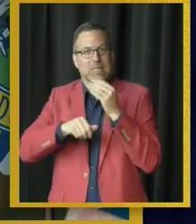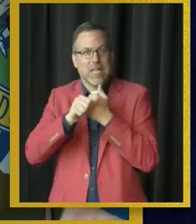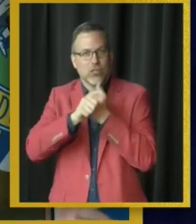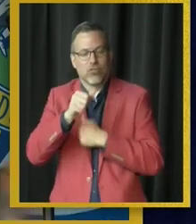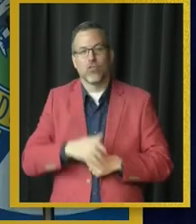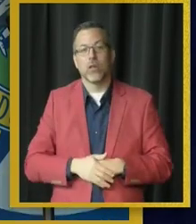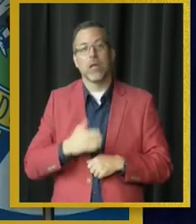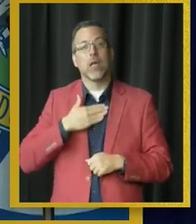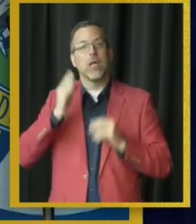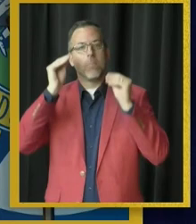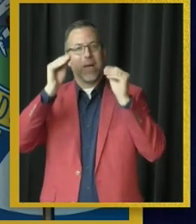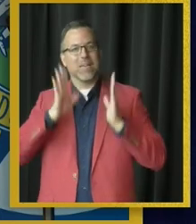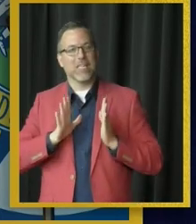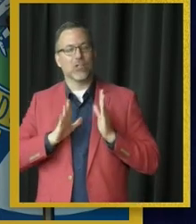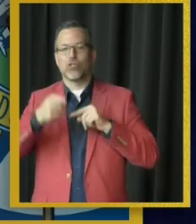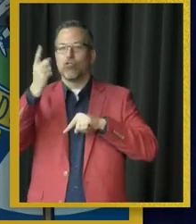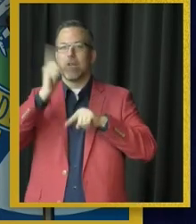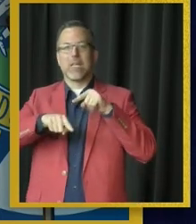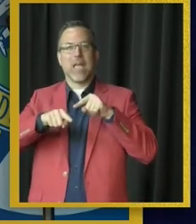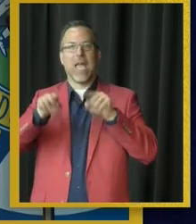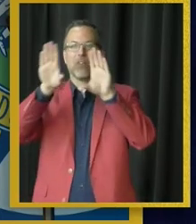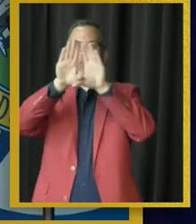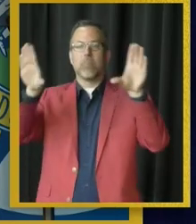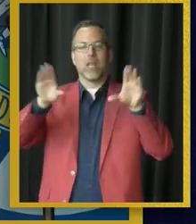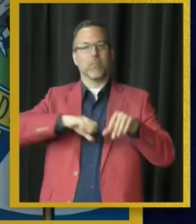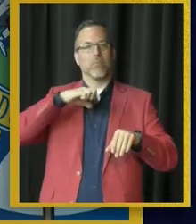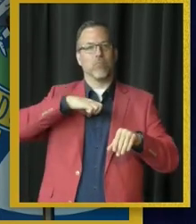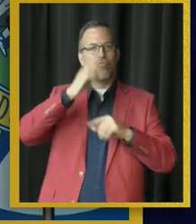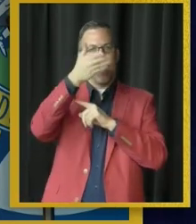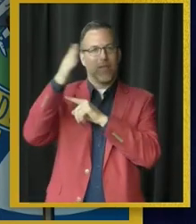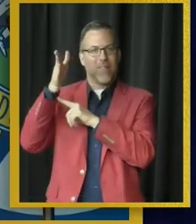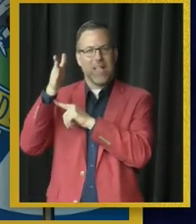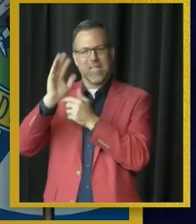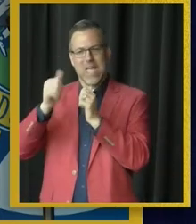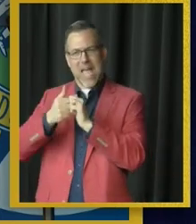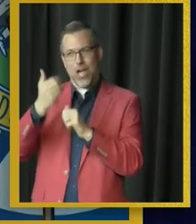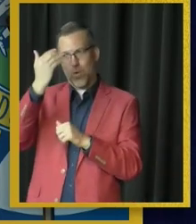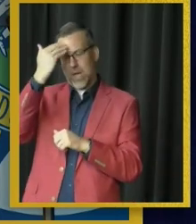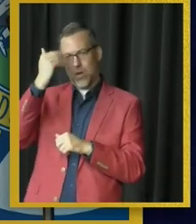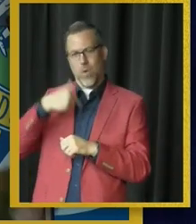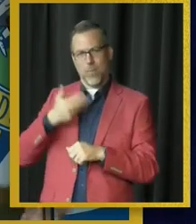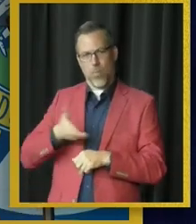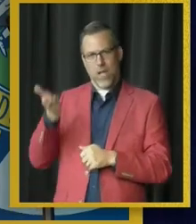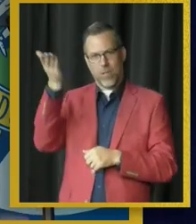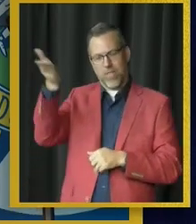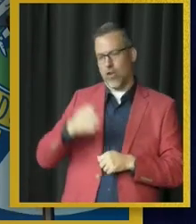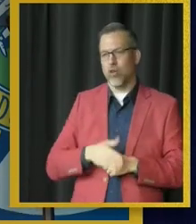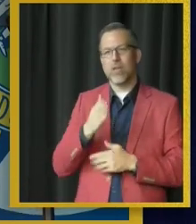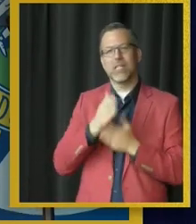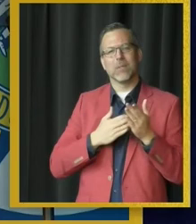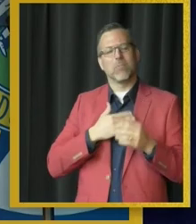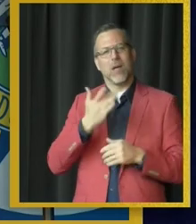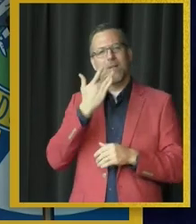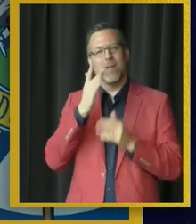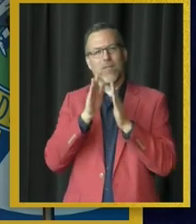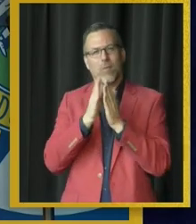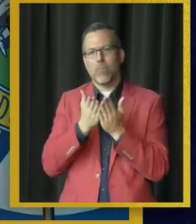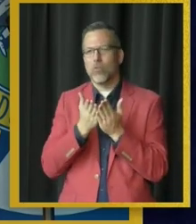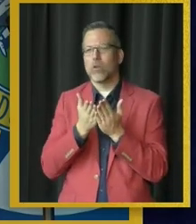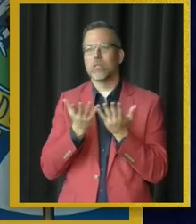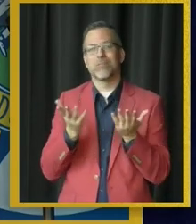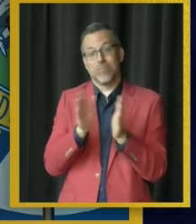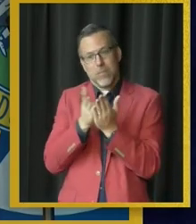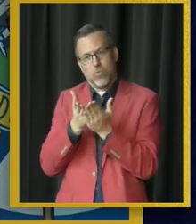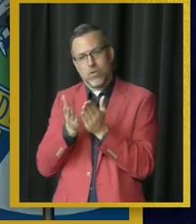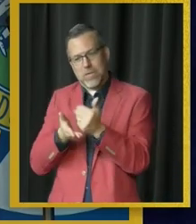My teachers can't put pride flags up in their classrooms, so how do I know I am welcome? Some of my favorite books, the books that have made